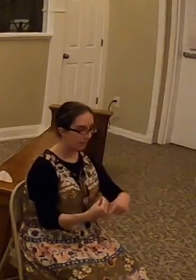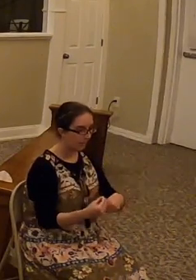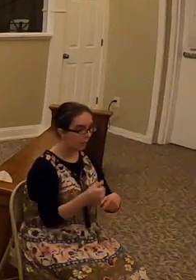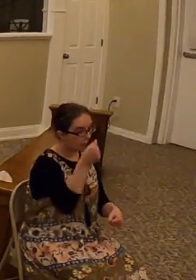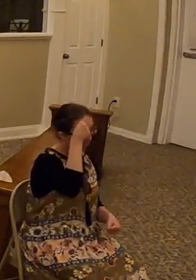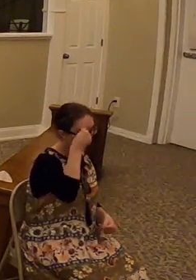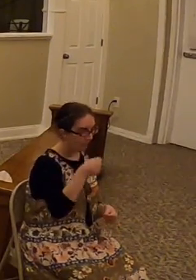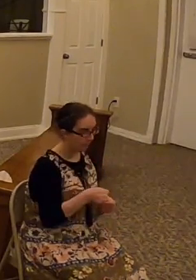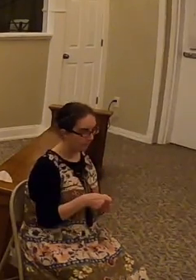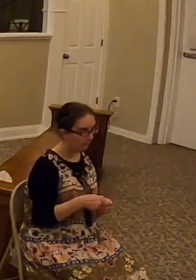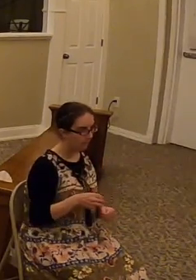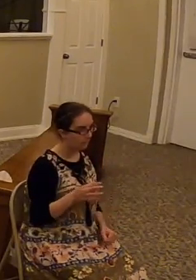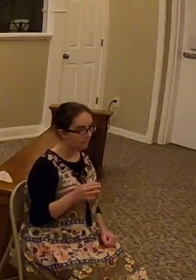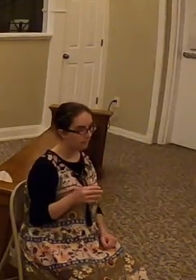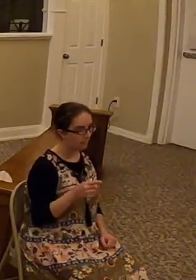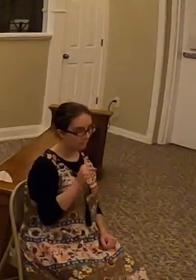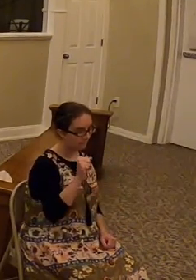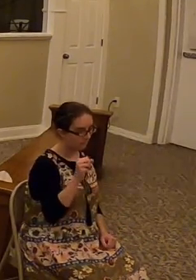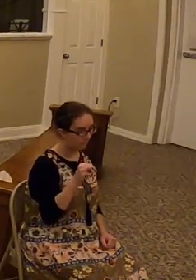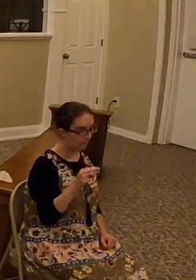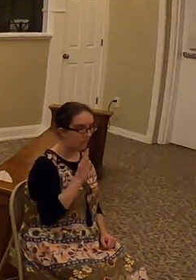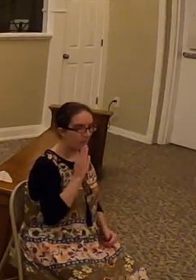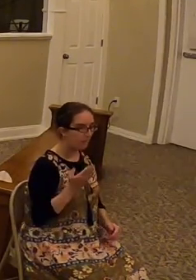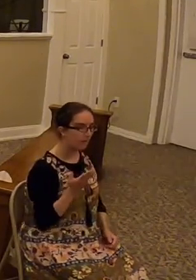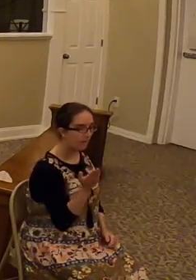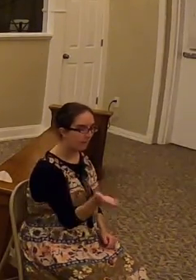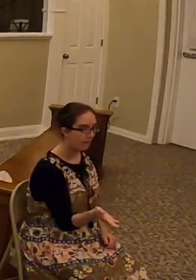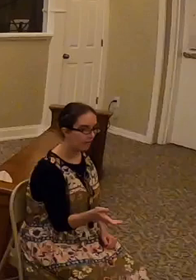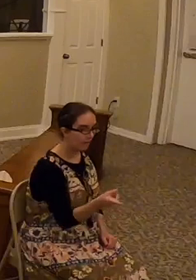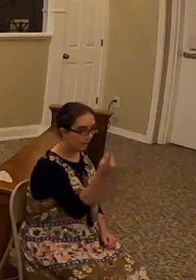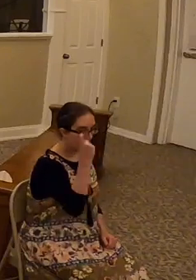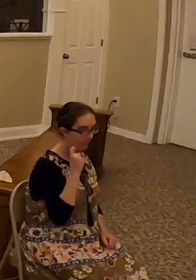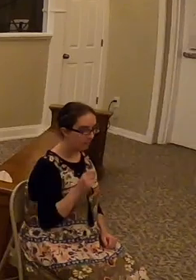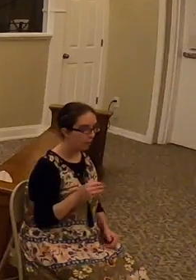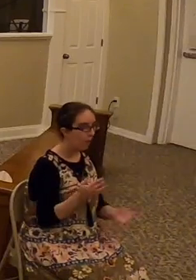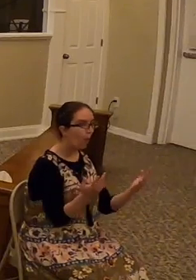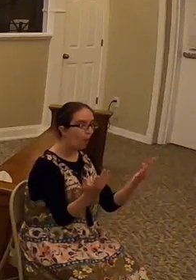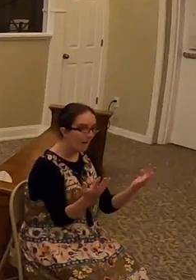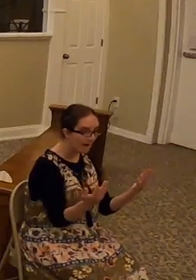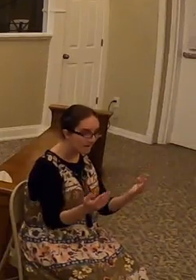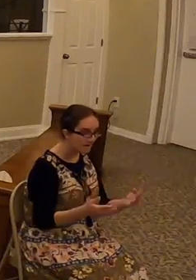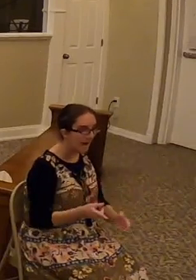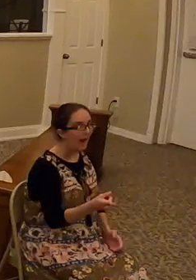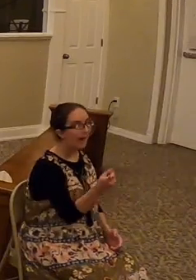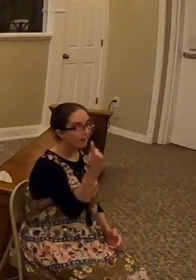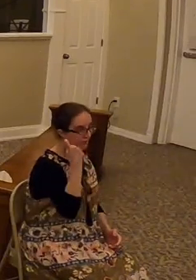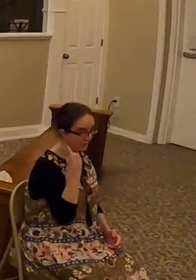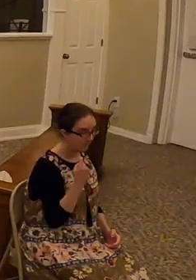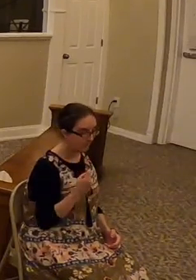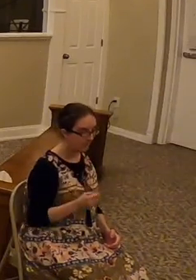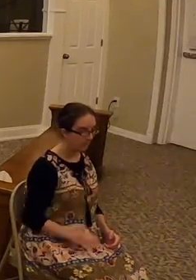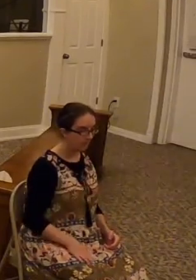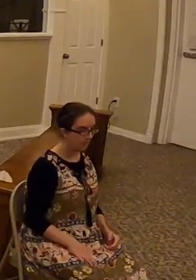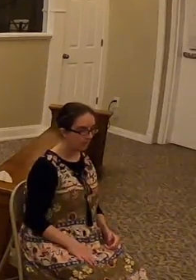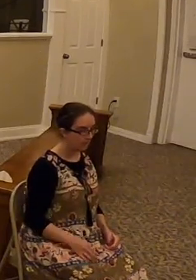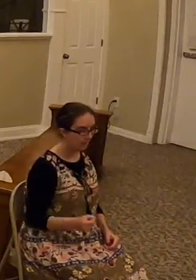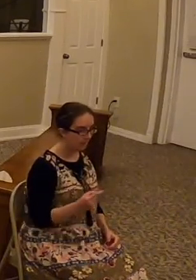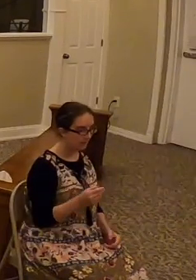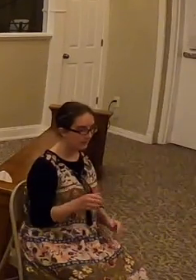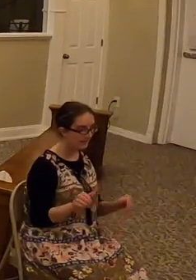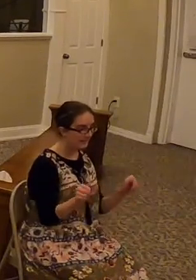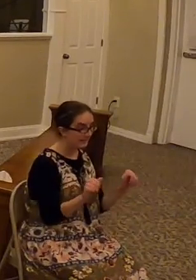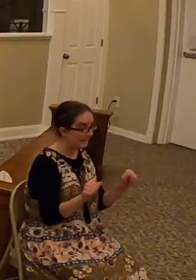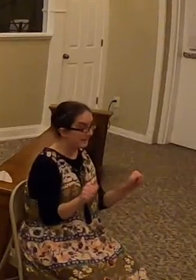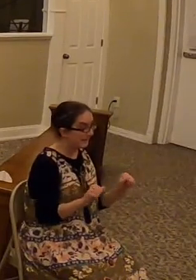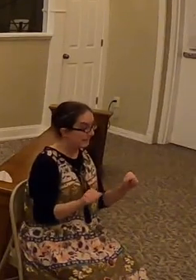He remember, Samuel said, I'll be there. I'm coming, just hang tight, I'm coming. And he got a little bit